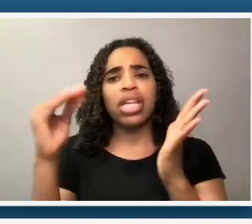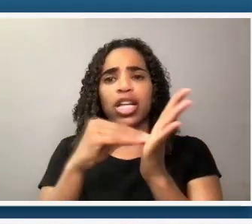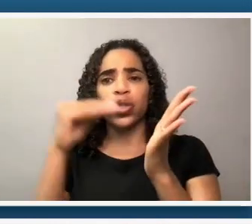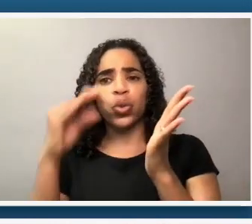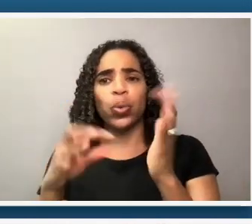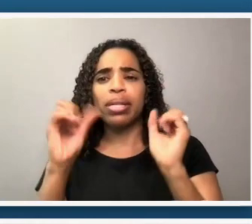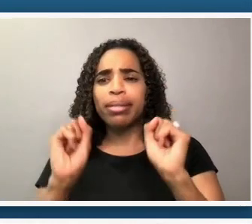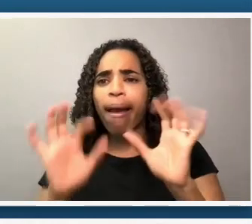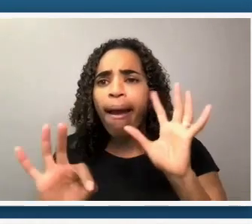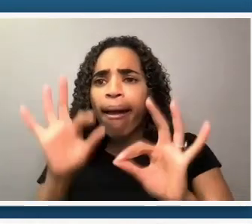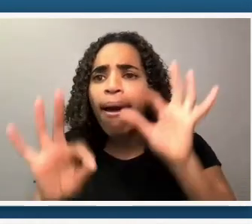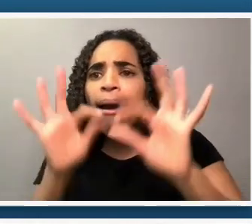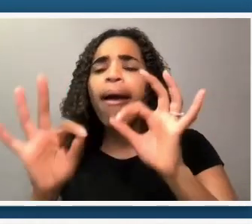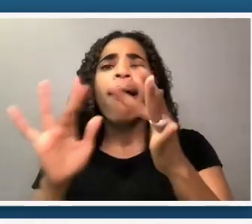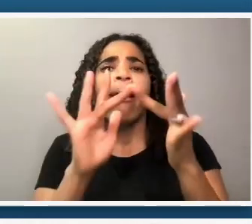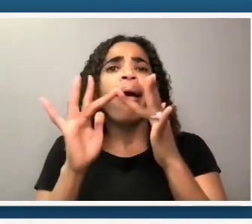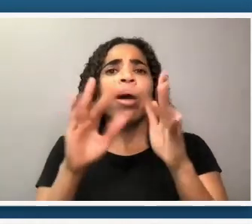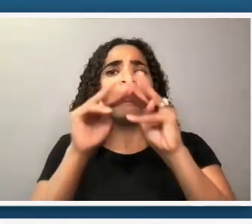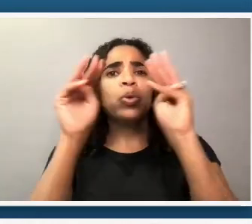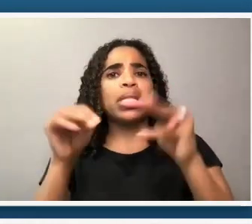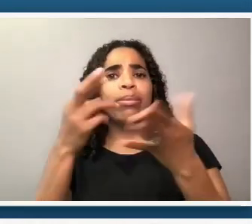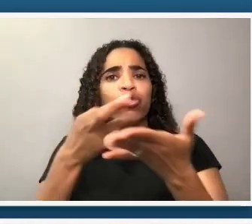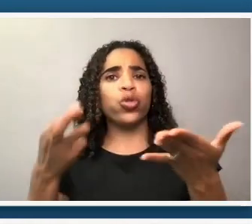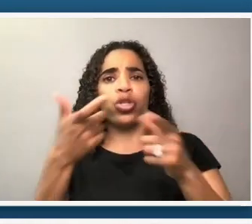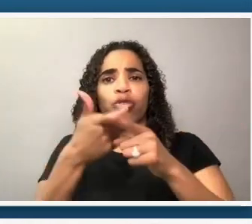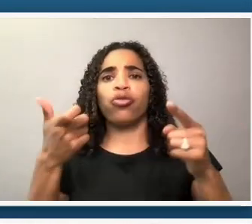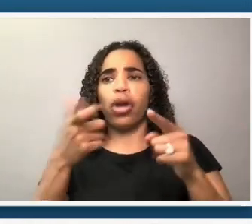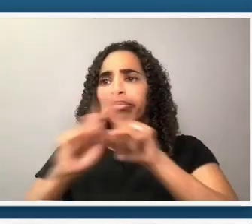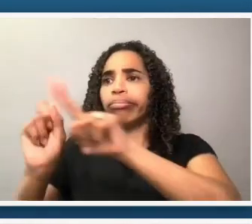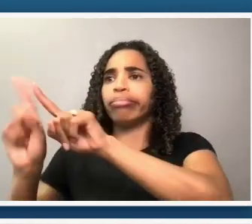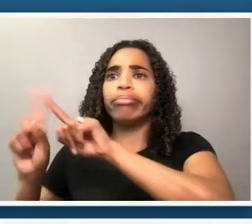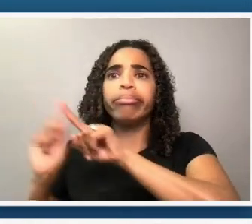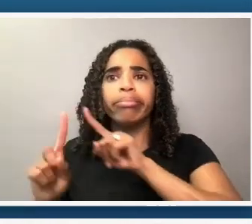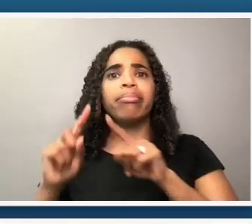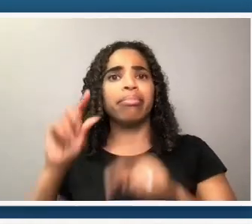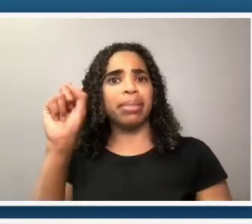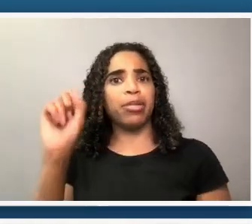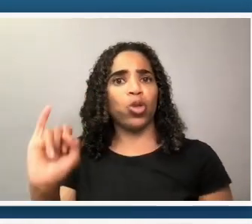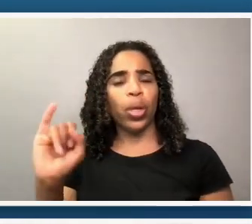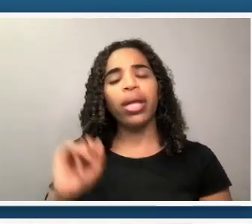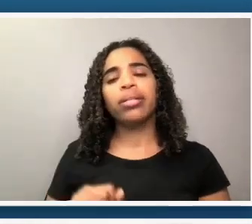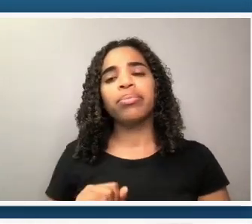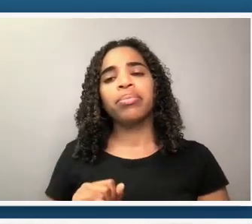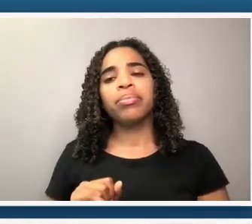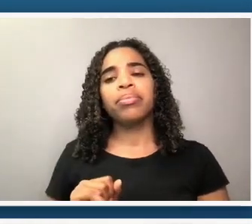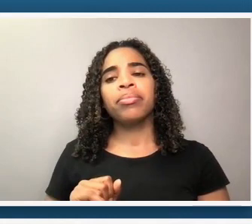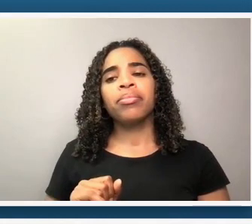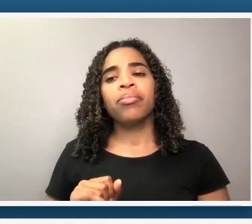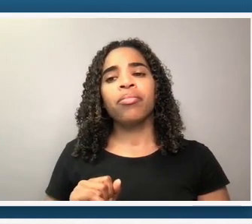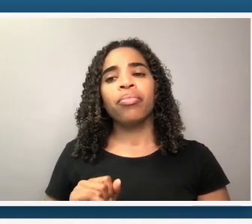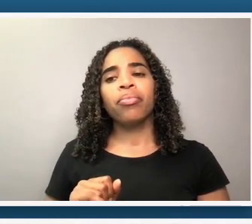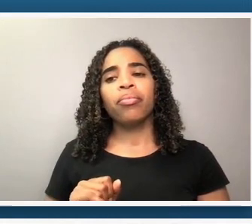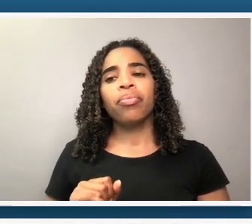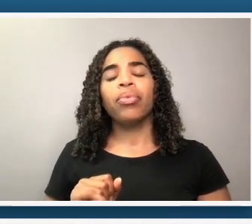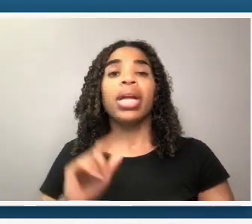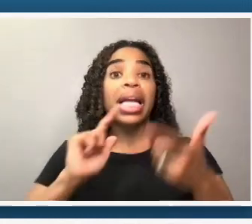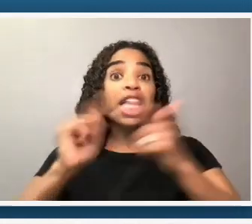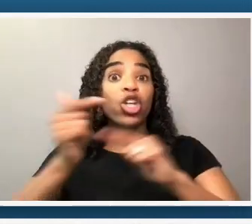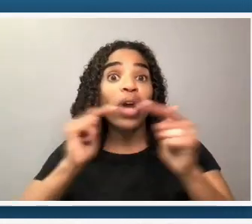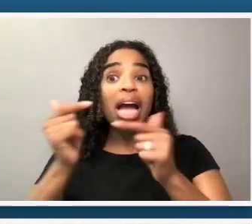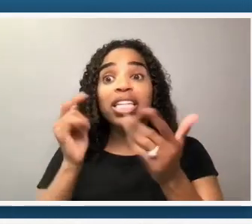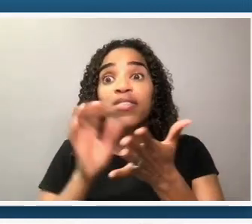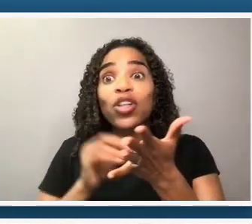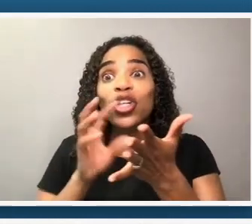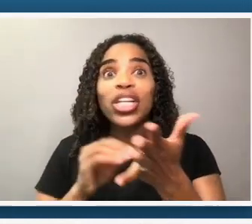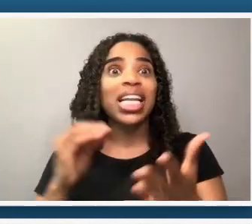discover digital museum resources from across the Smithsonian and beyond, the creation of interactive learning